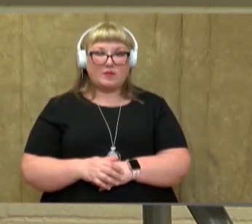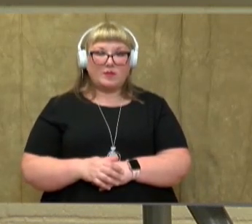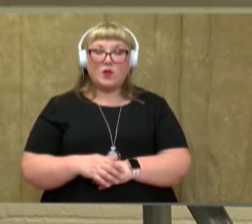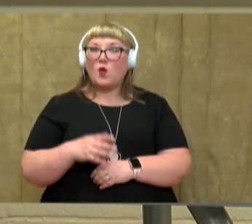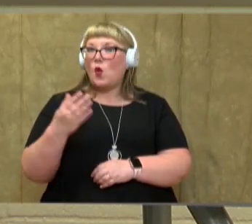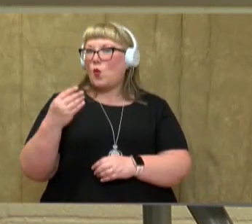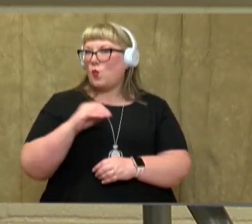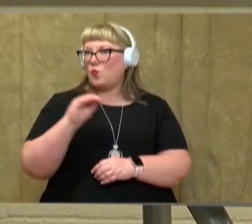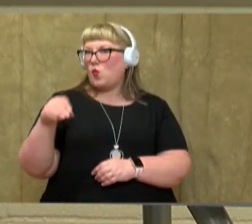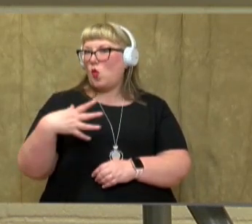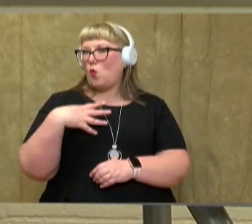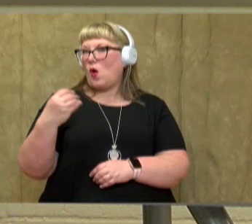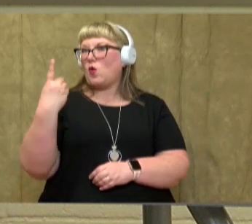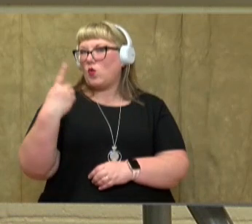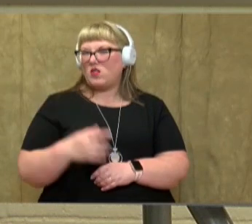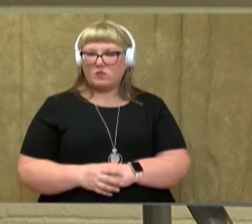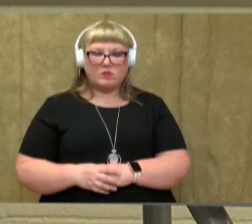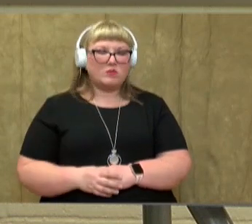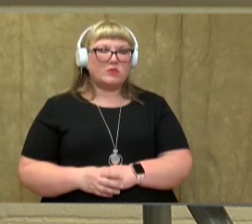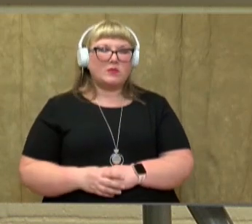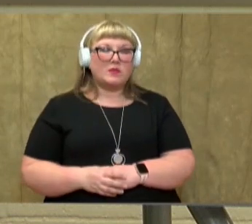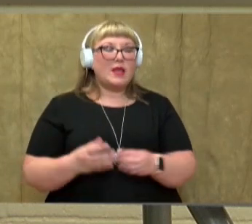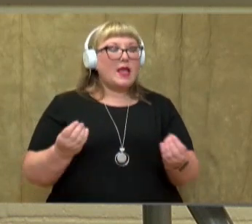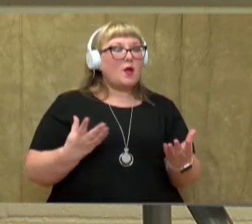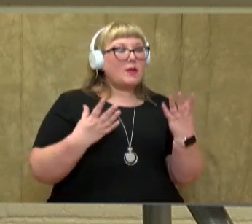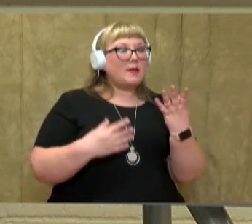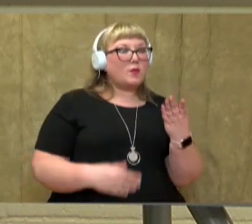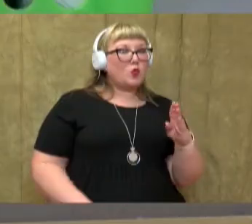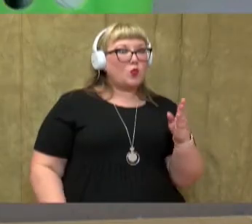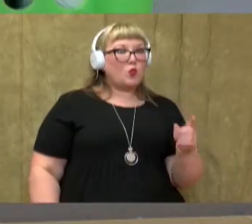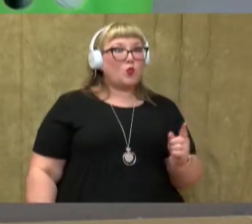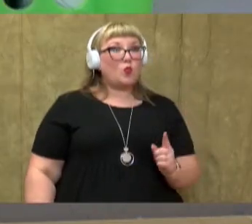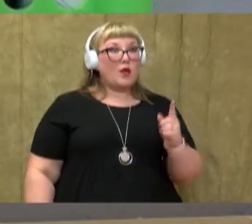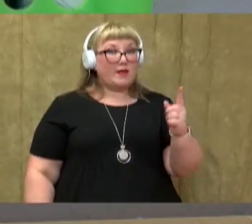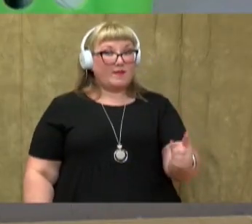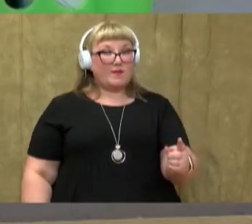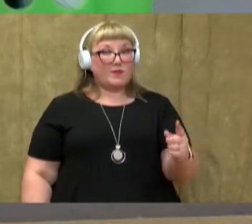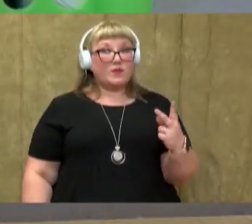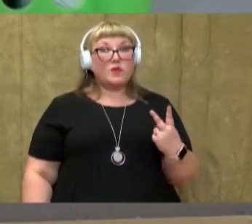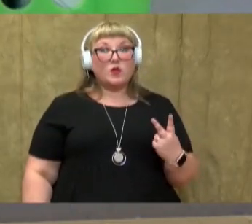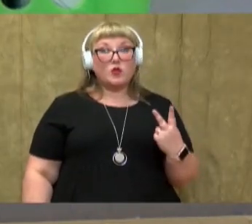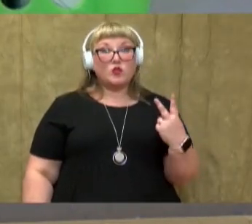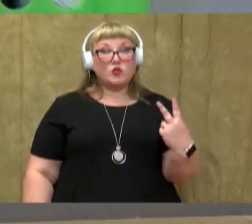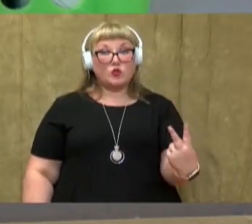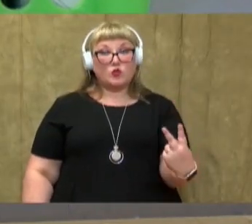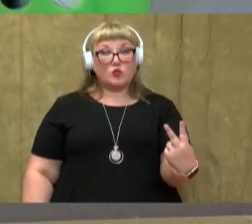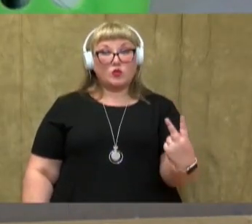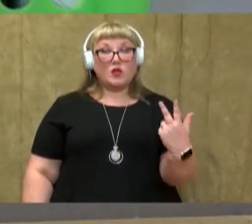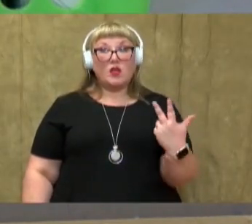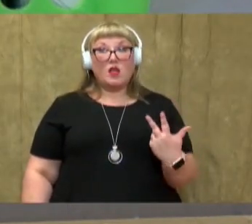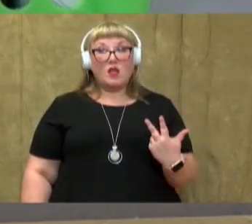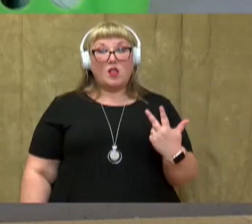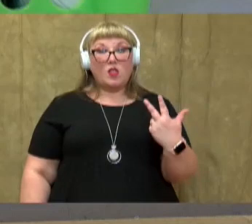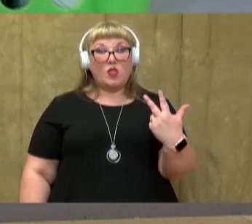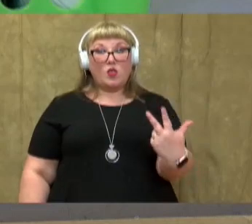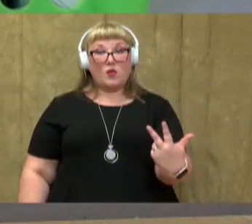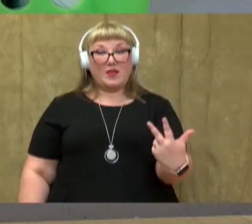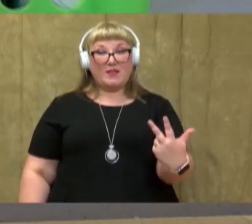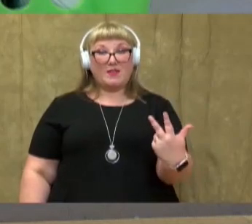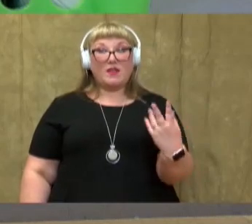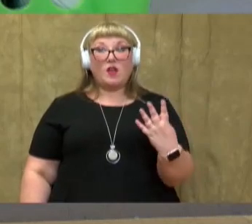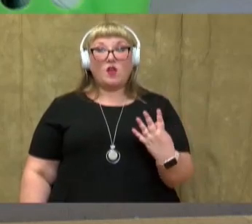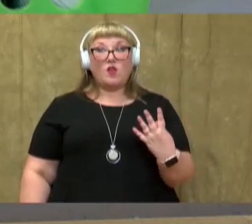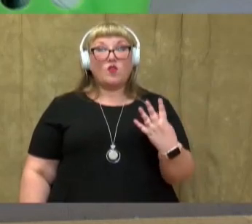one. Now let's count how many in our blue basket. One, two,